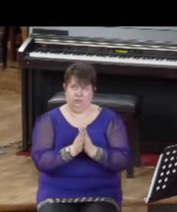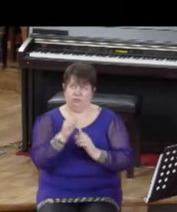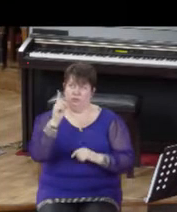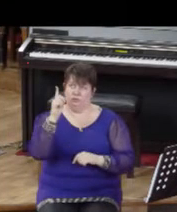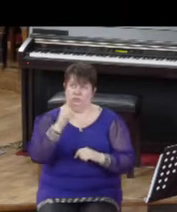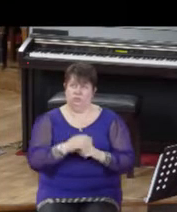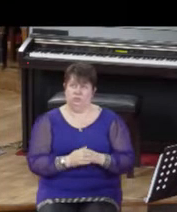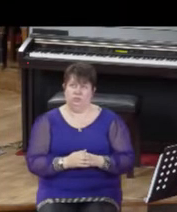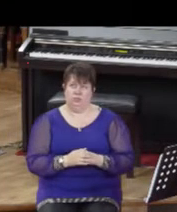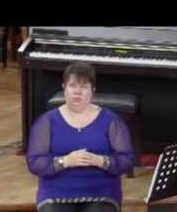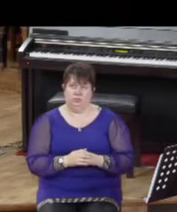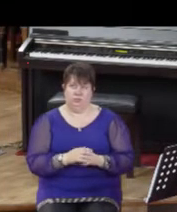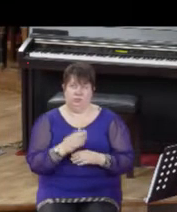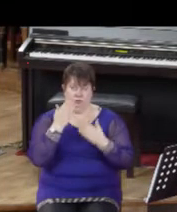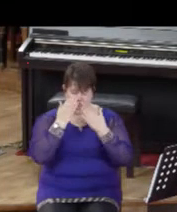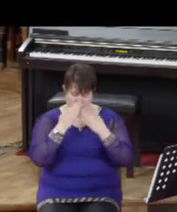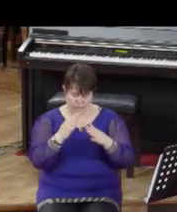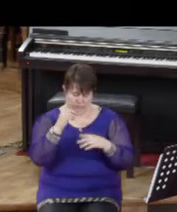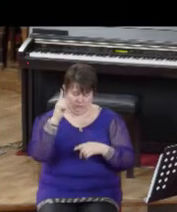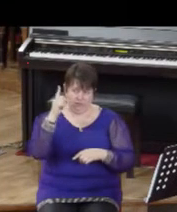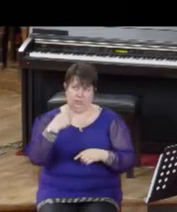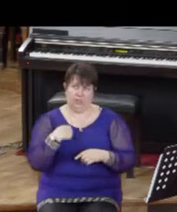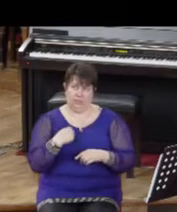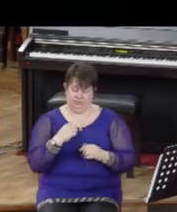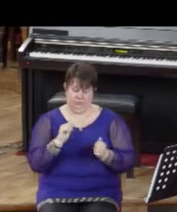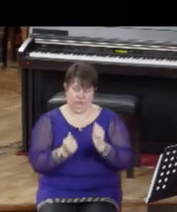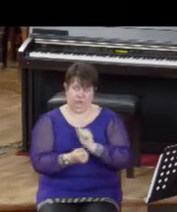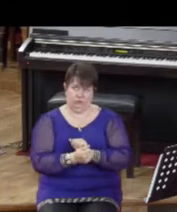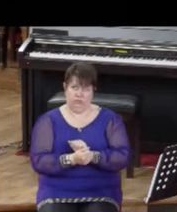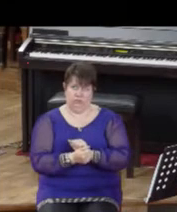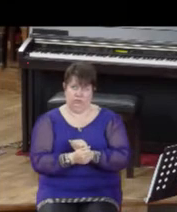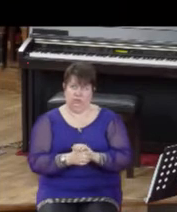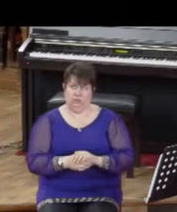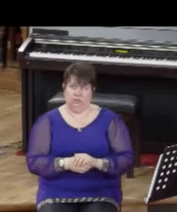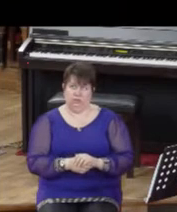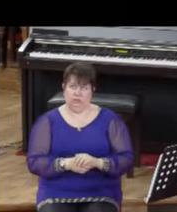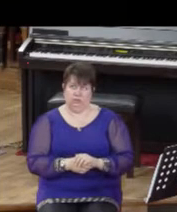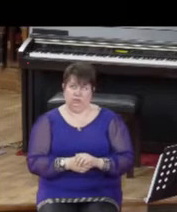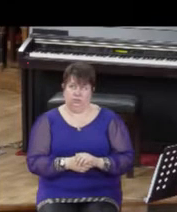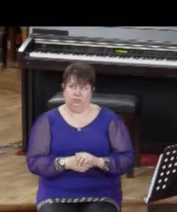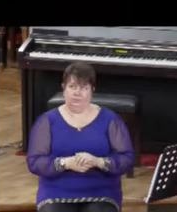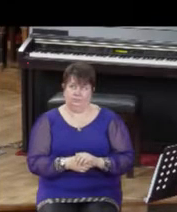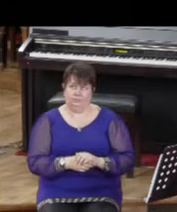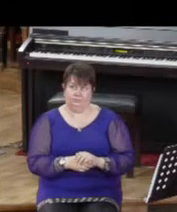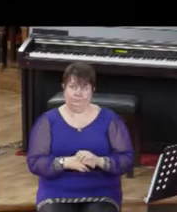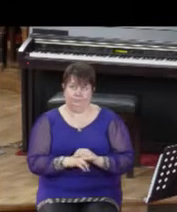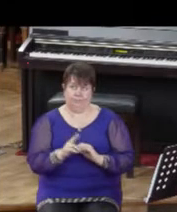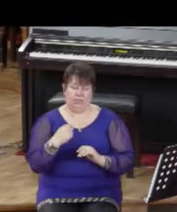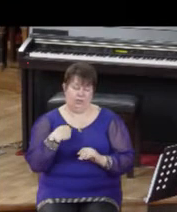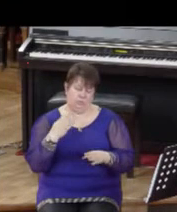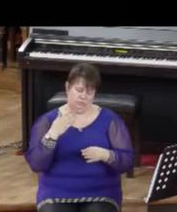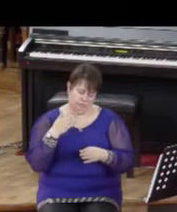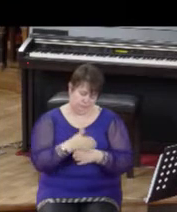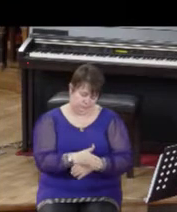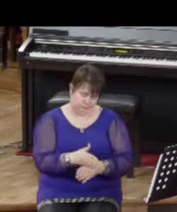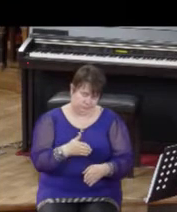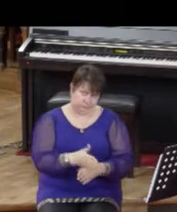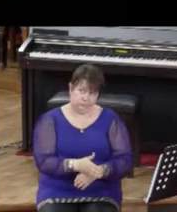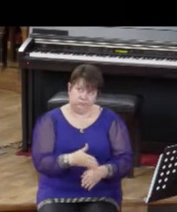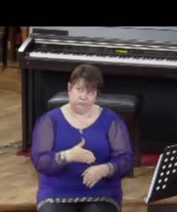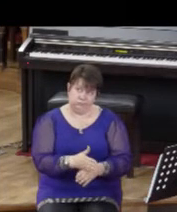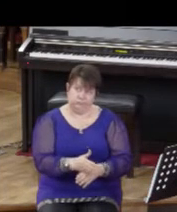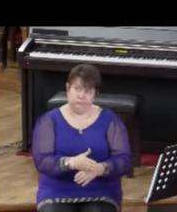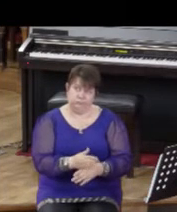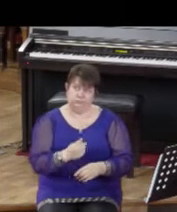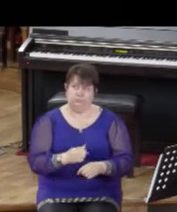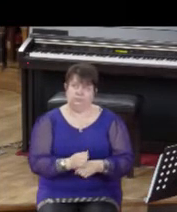I am what I am. And His grace to me was not without effect. No, I worked harder than